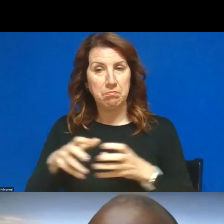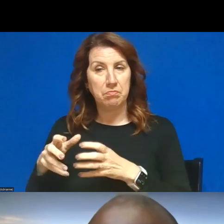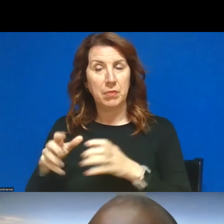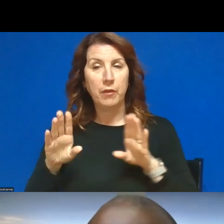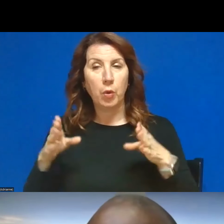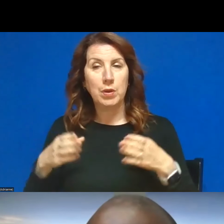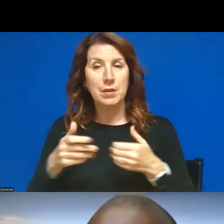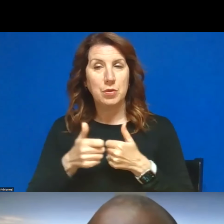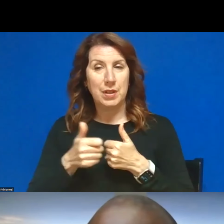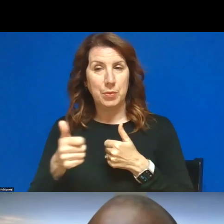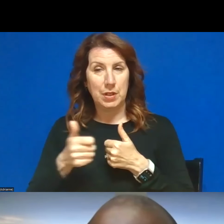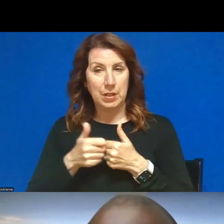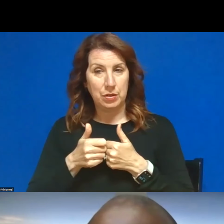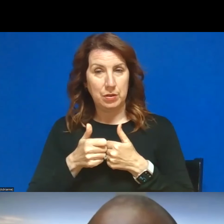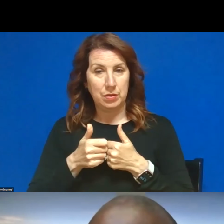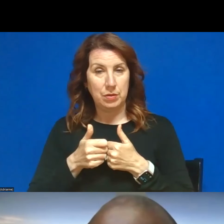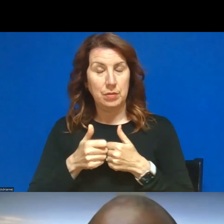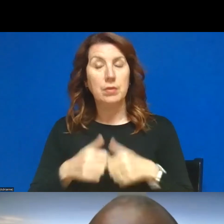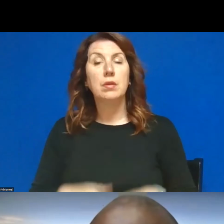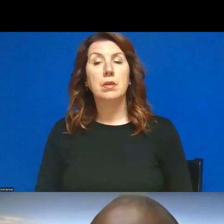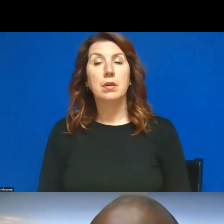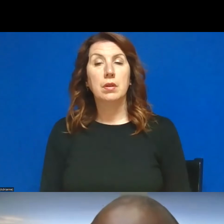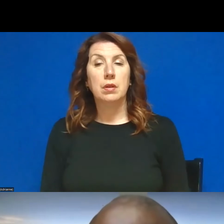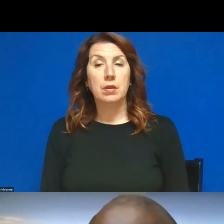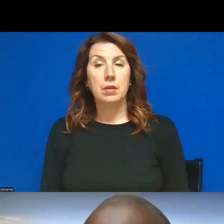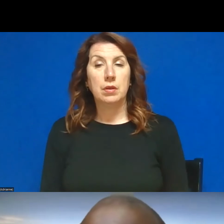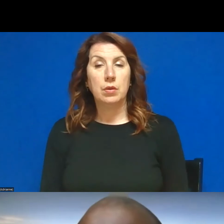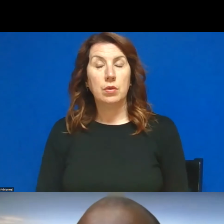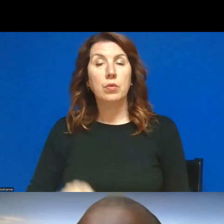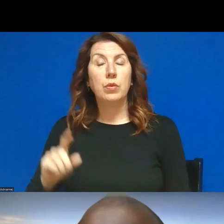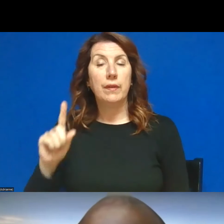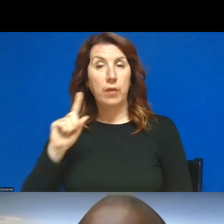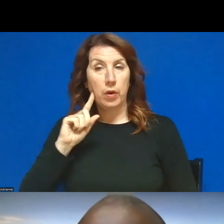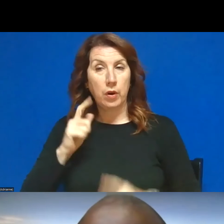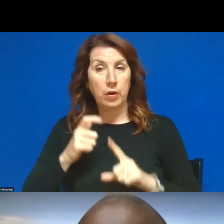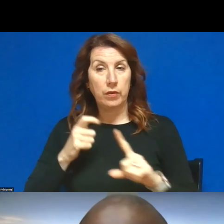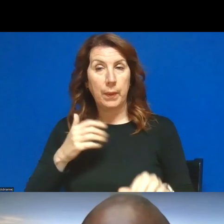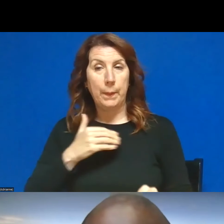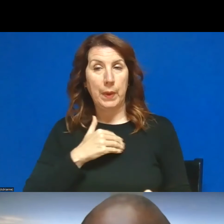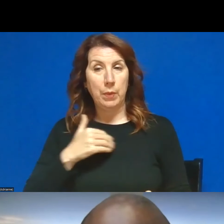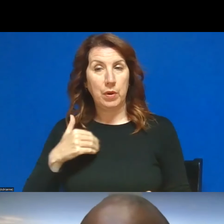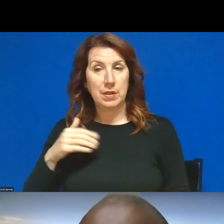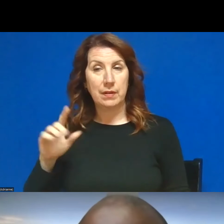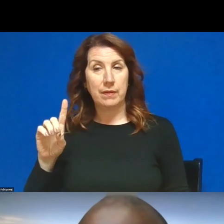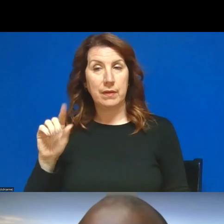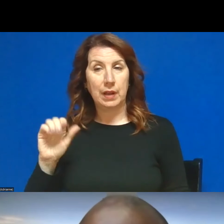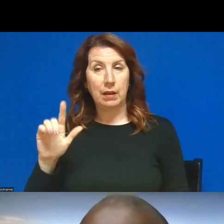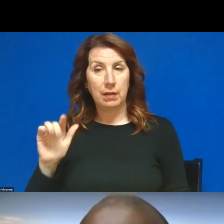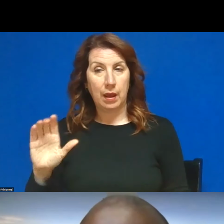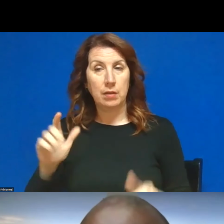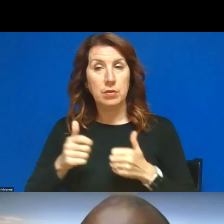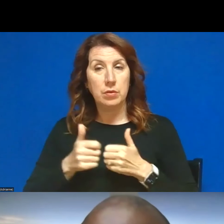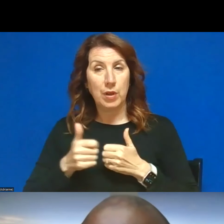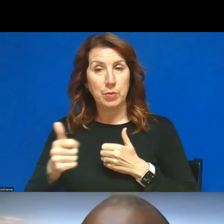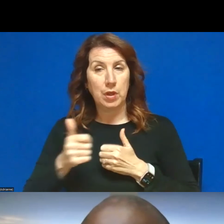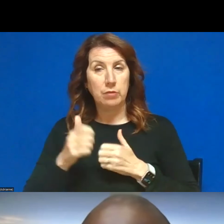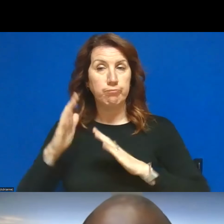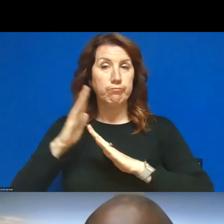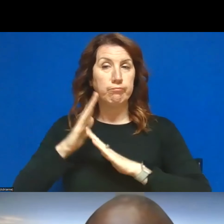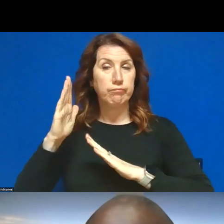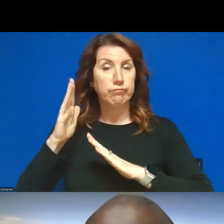transportation. We heard from members of the DACLAC that transportation is one of our